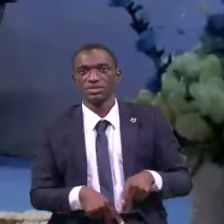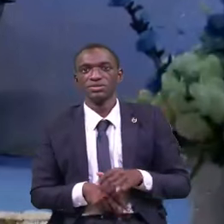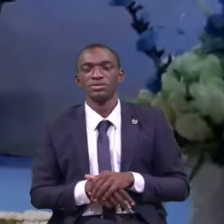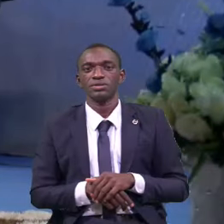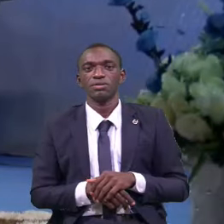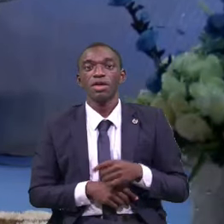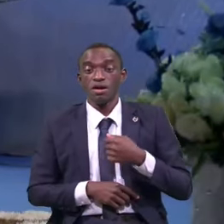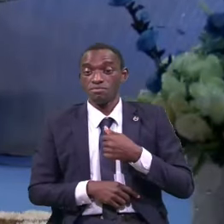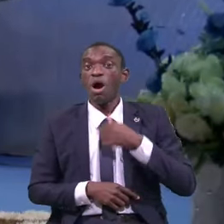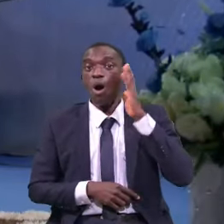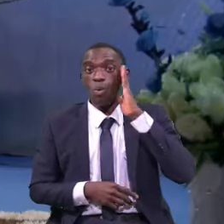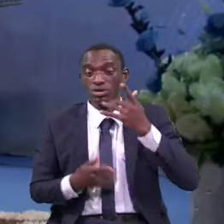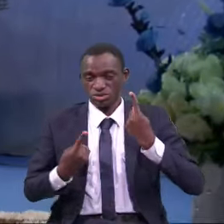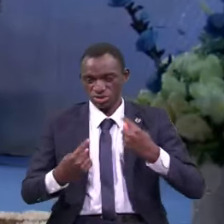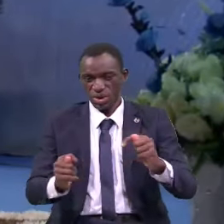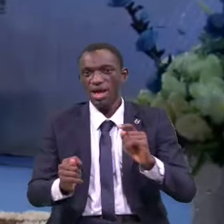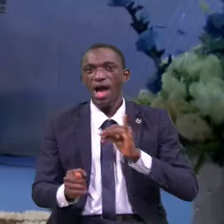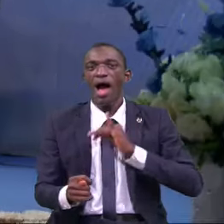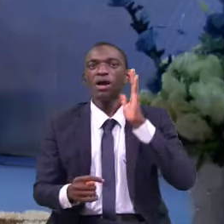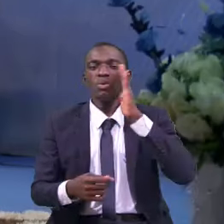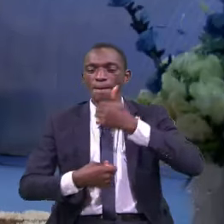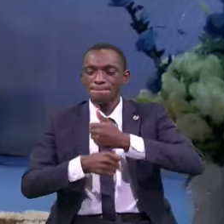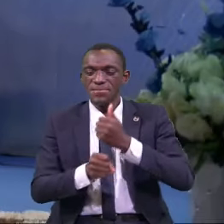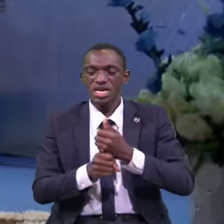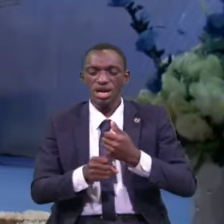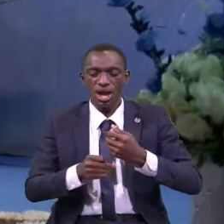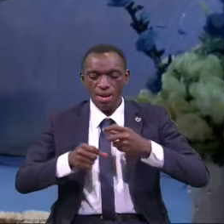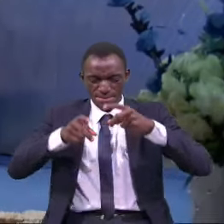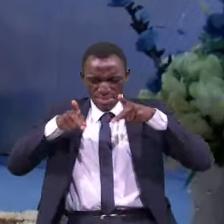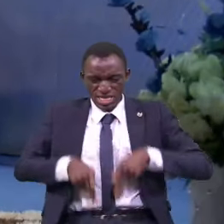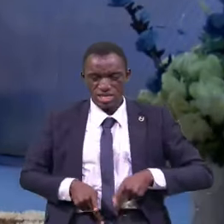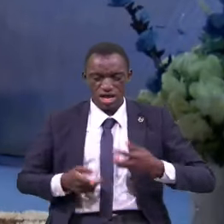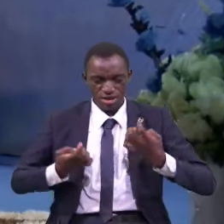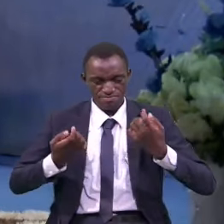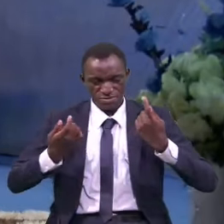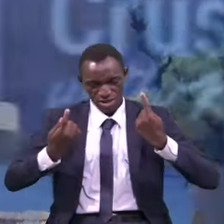I'll try and make personal effort.